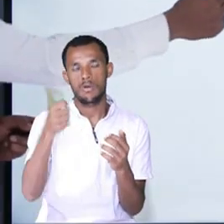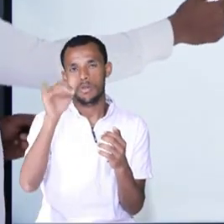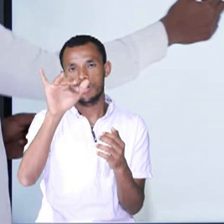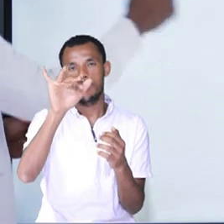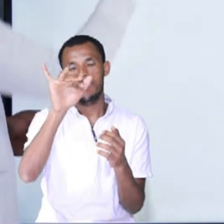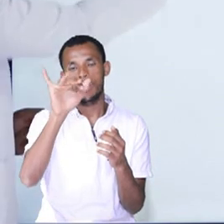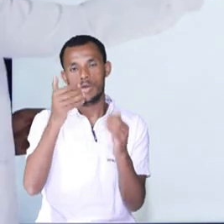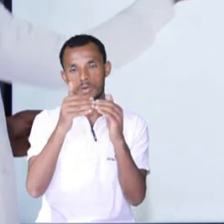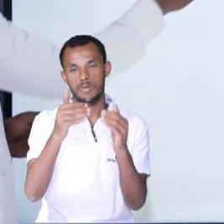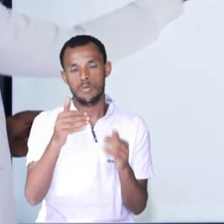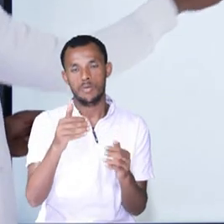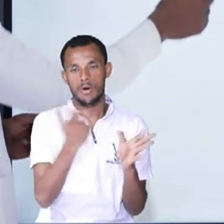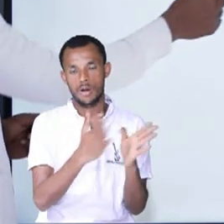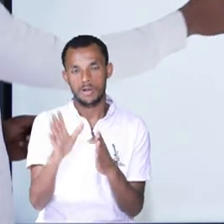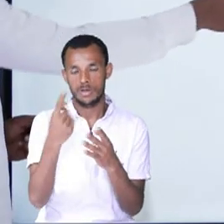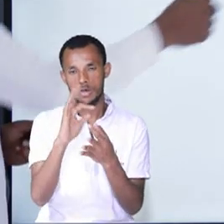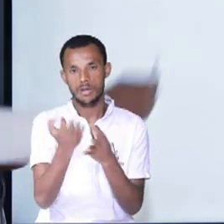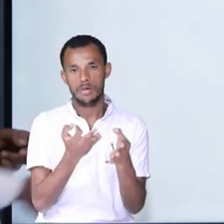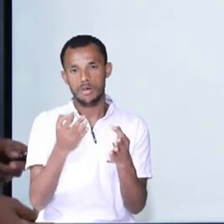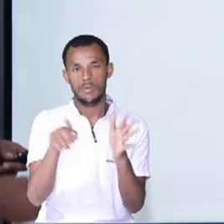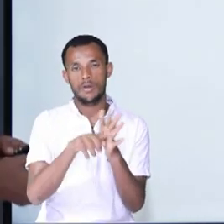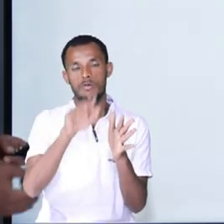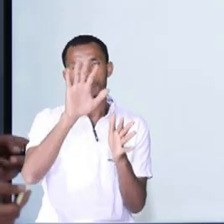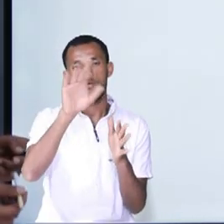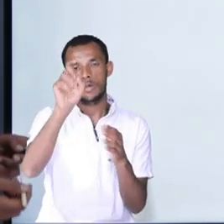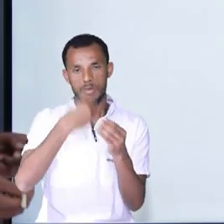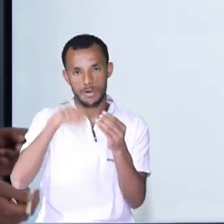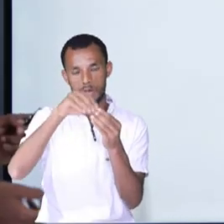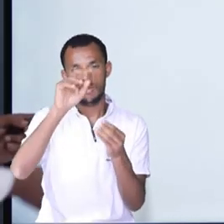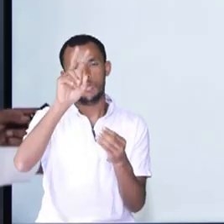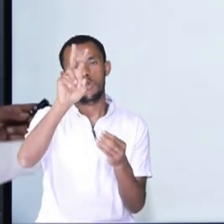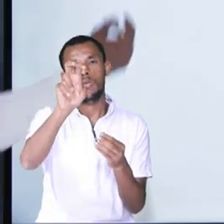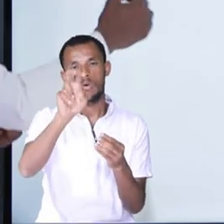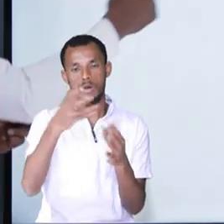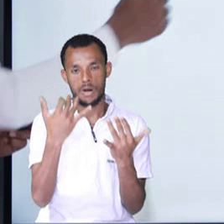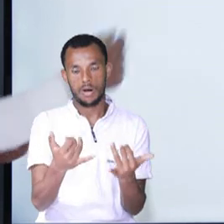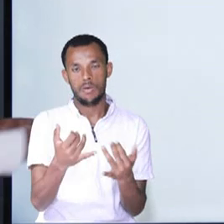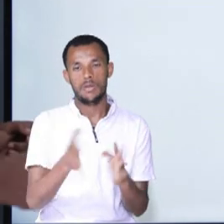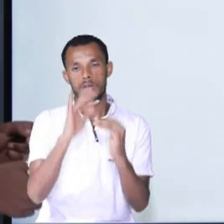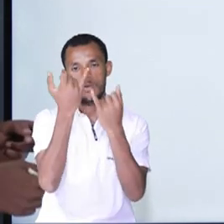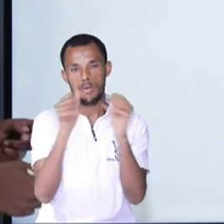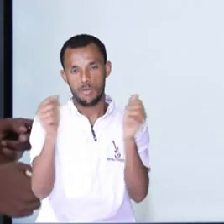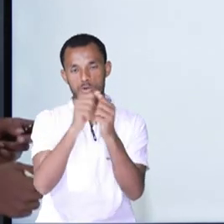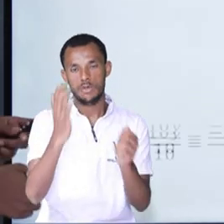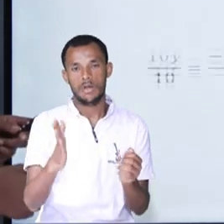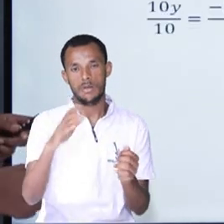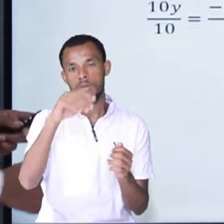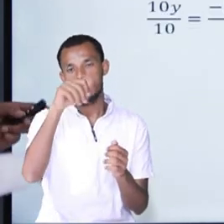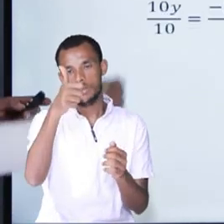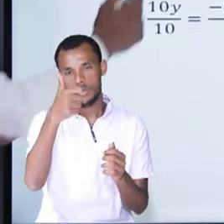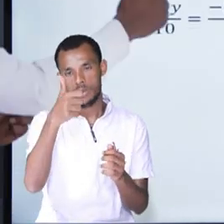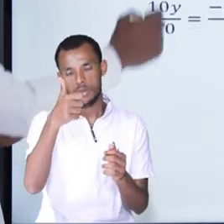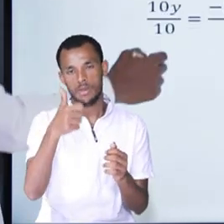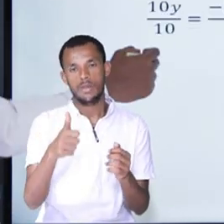10y is equal to, rearranging the expression, minus 5x plus 20. Now, let's divide it both sides by 10.